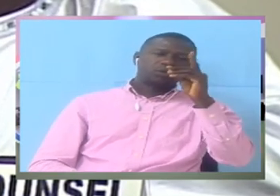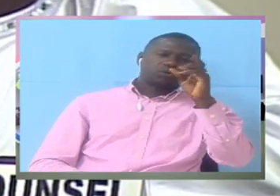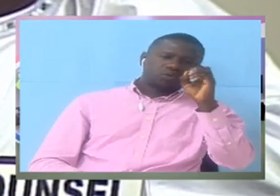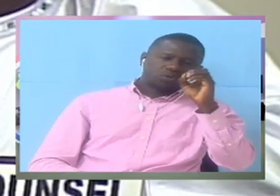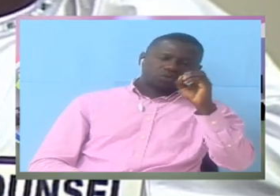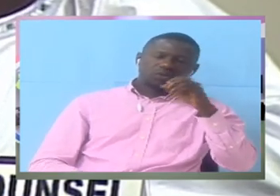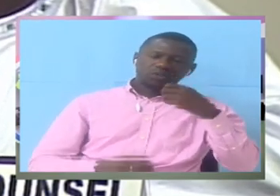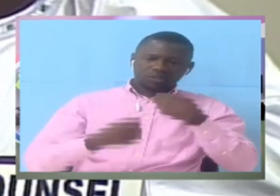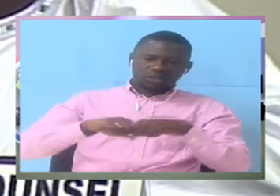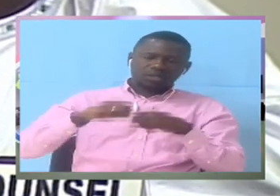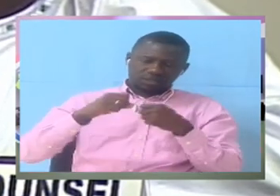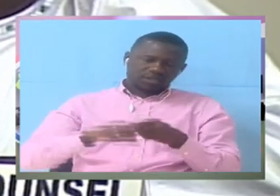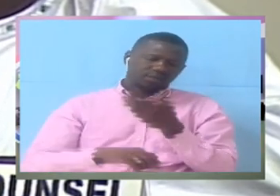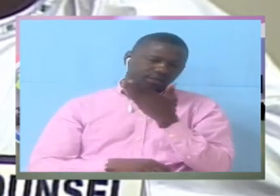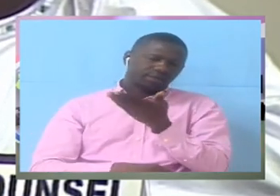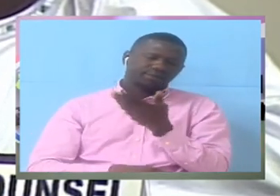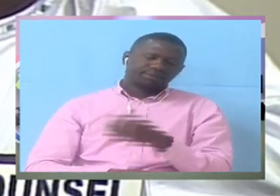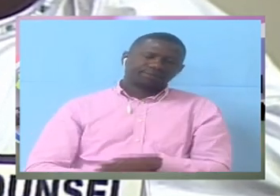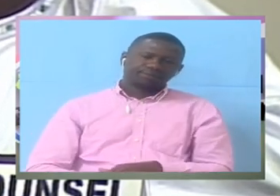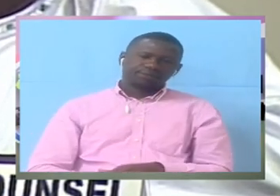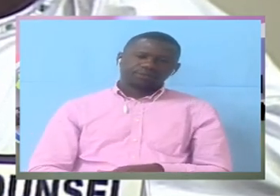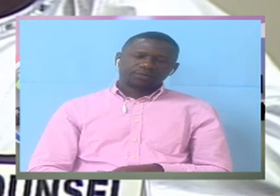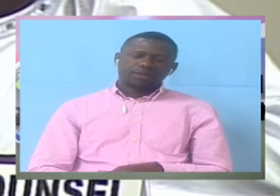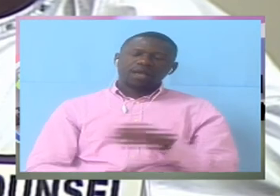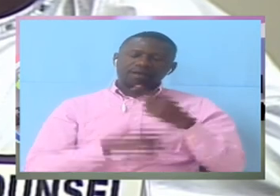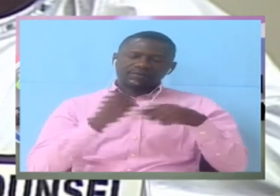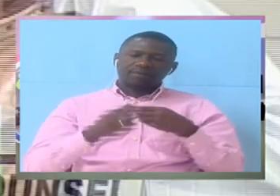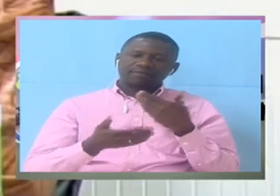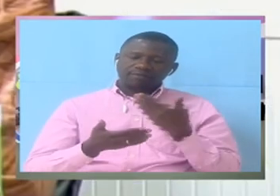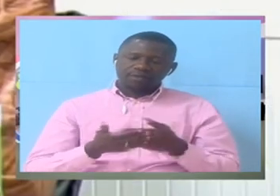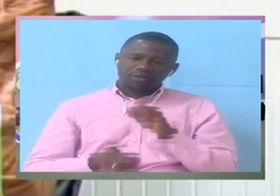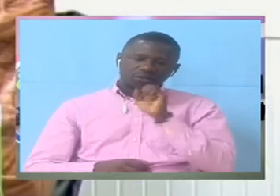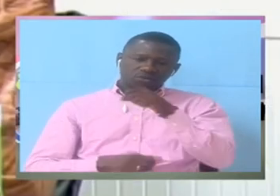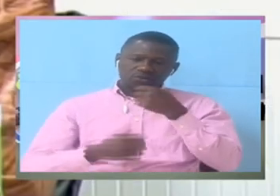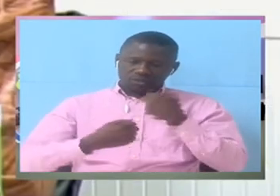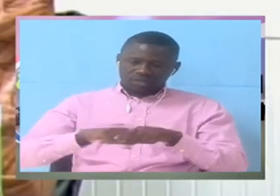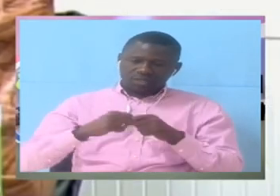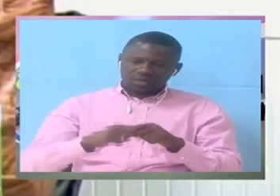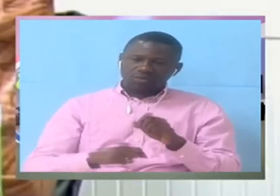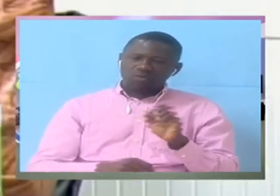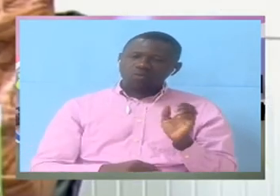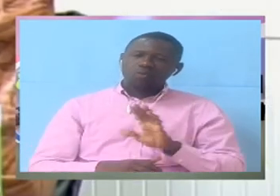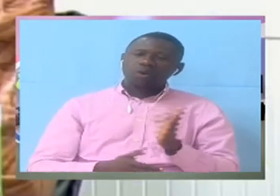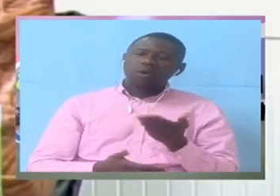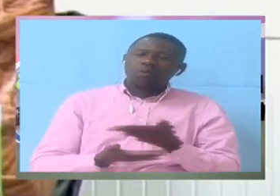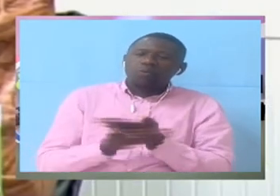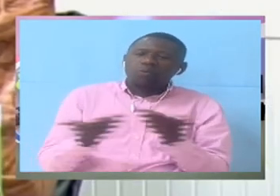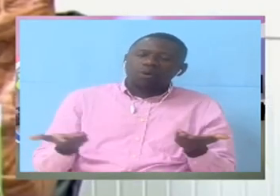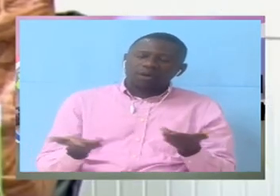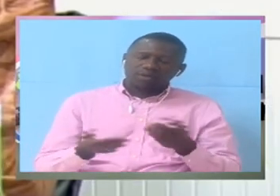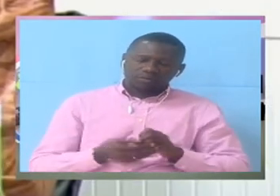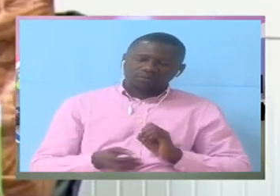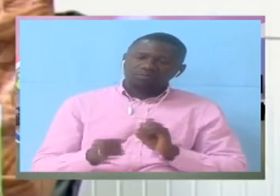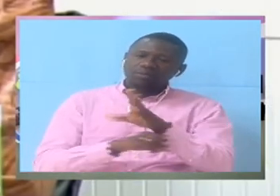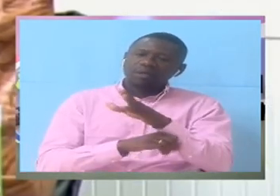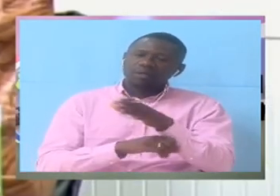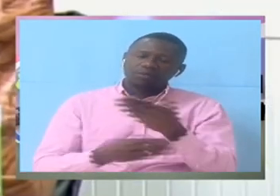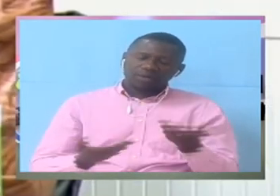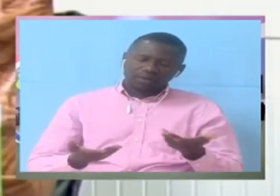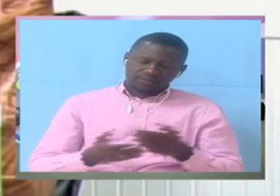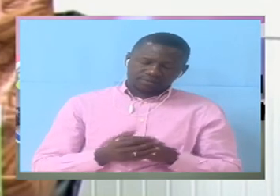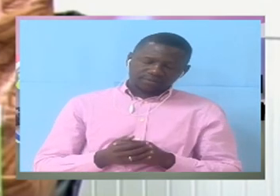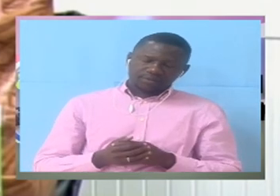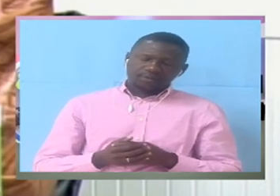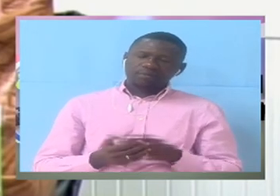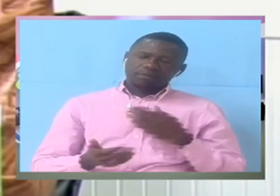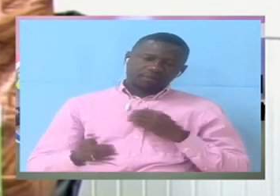were you deployed? I went back to Confederal again. I came back to the